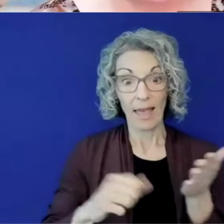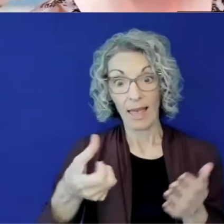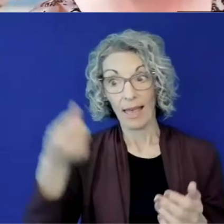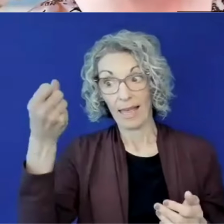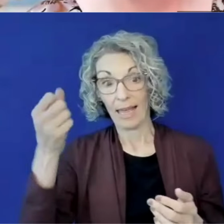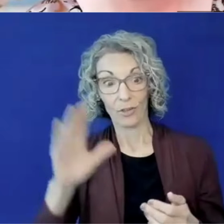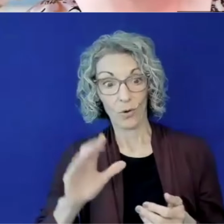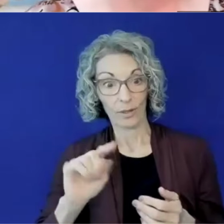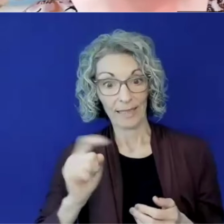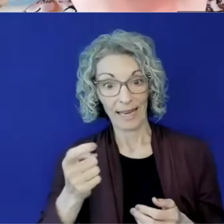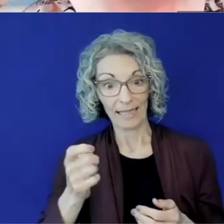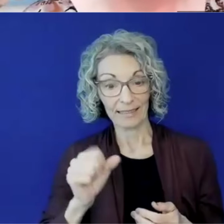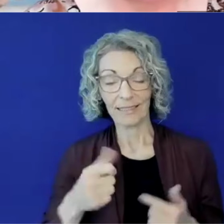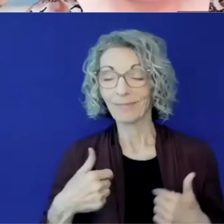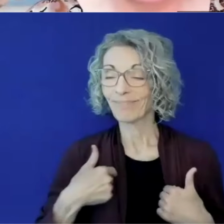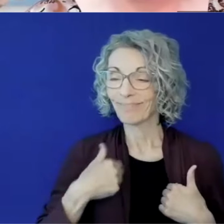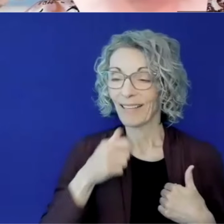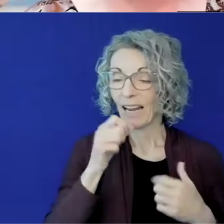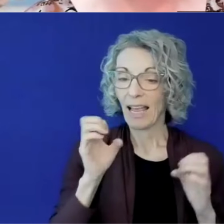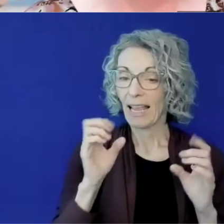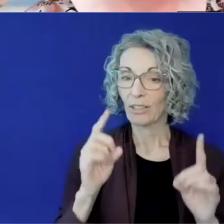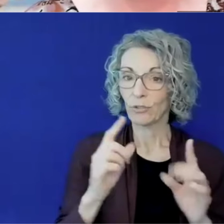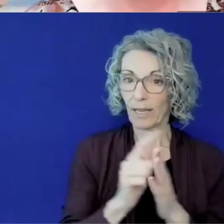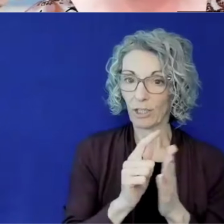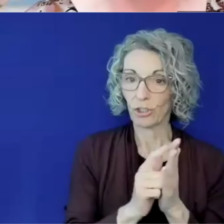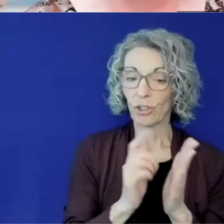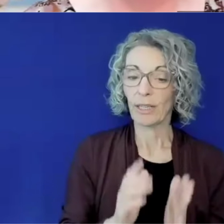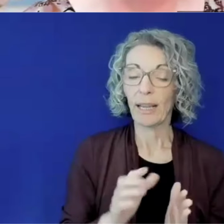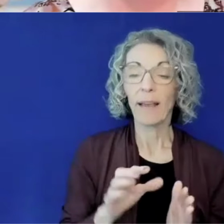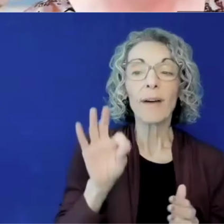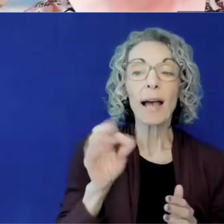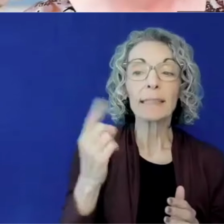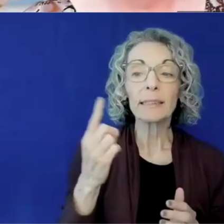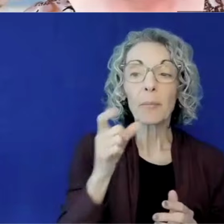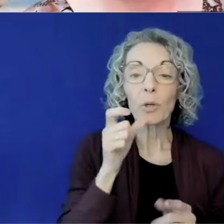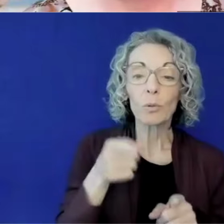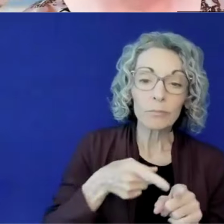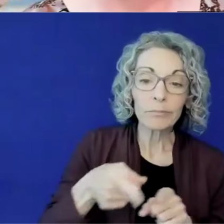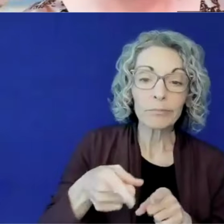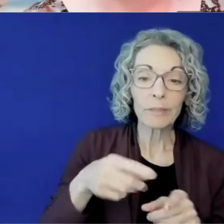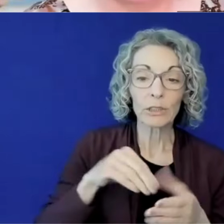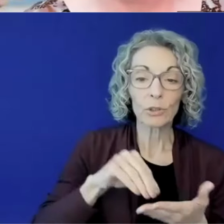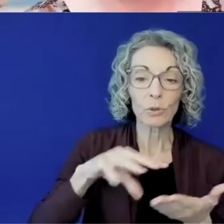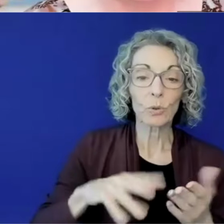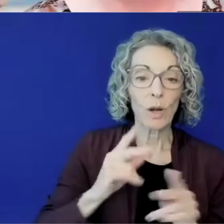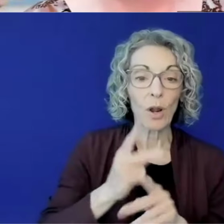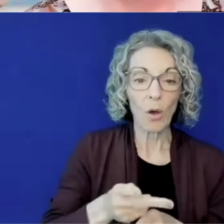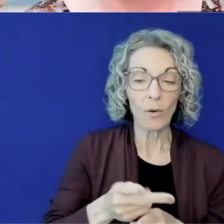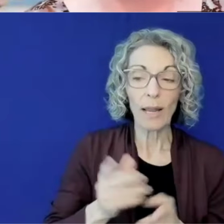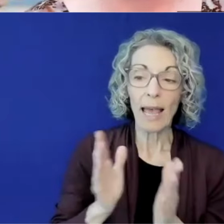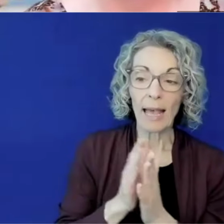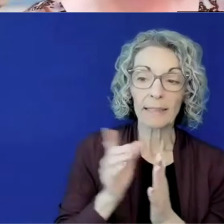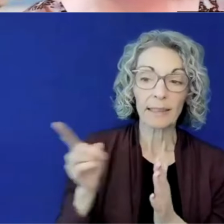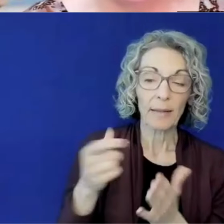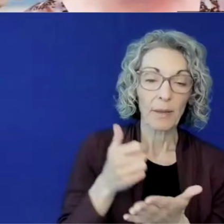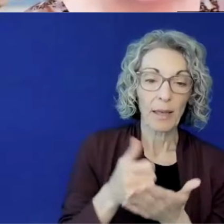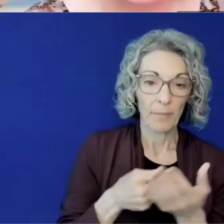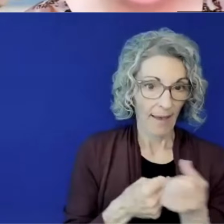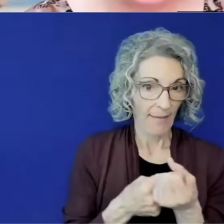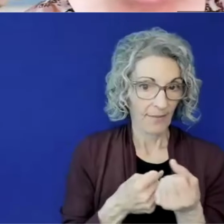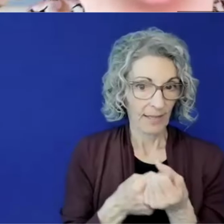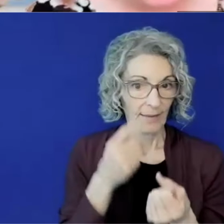education attorney, but you need to find somebody who specializes in student loans and ask them to help advocate for you. There may be